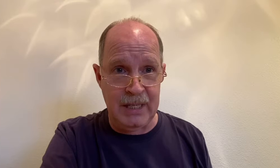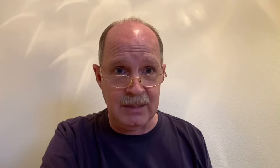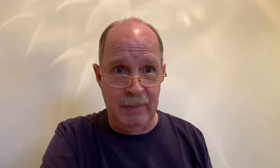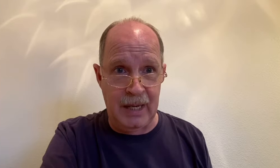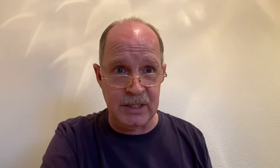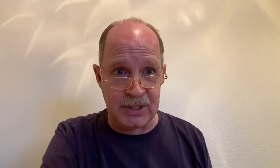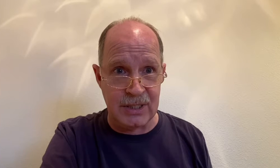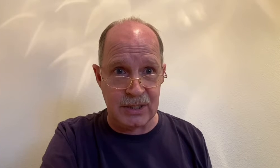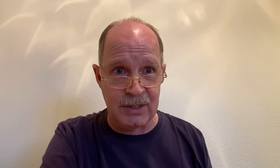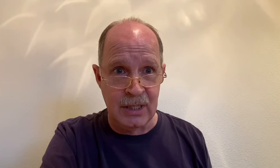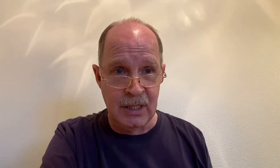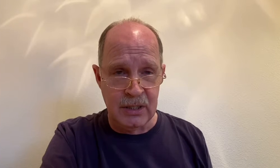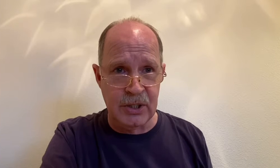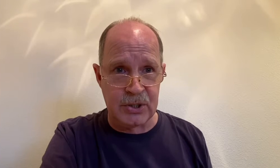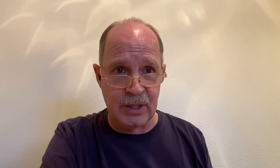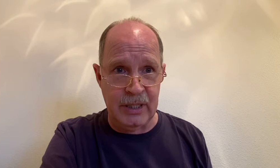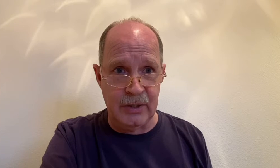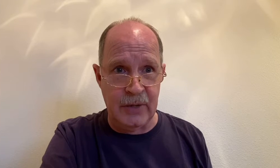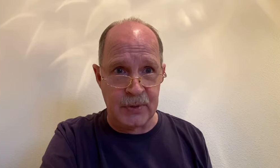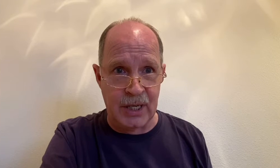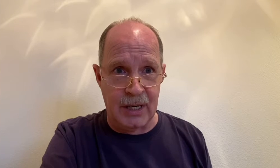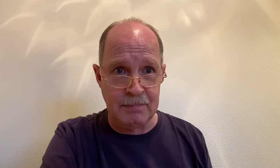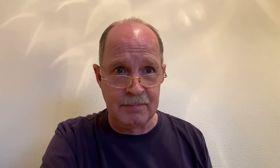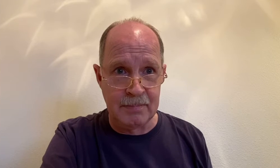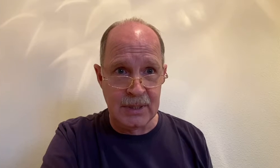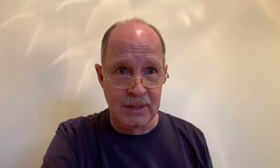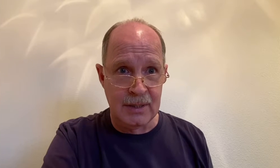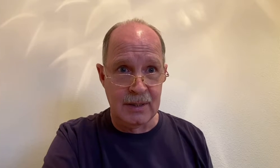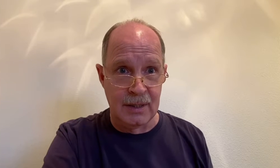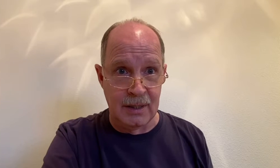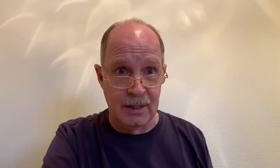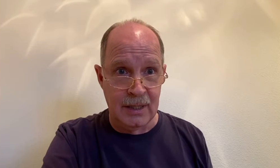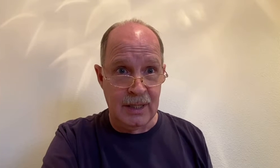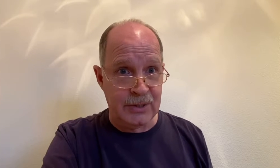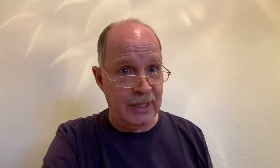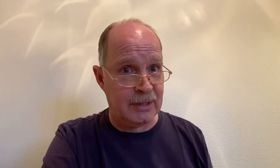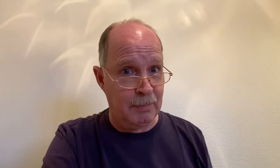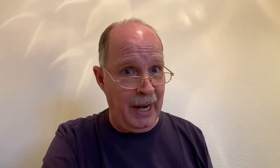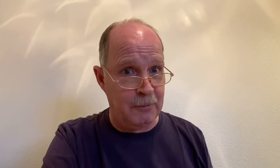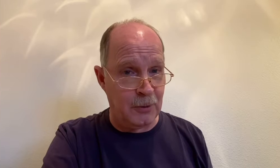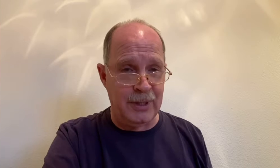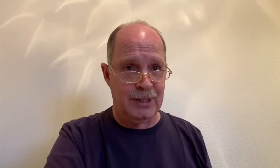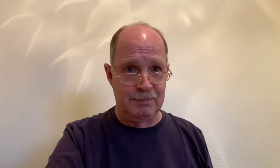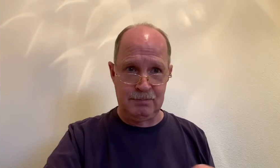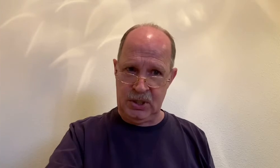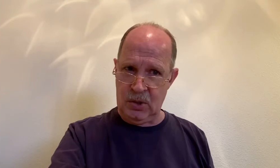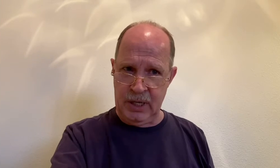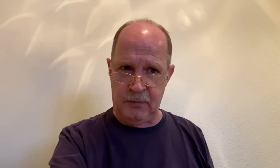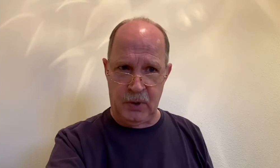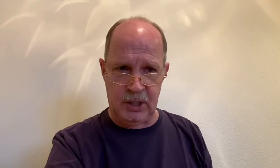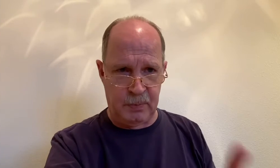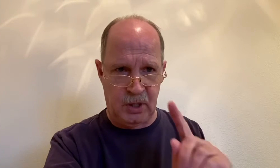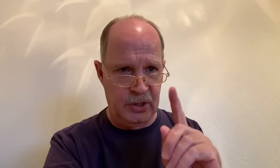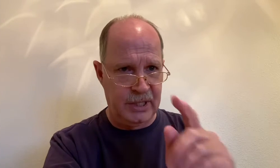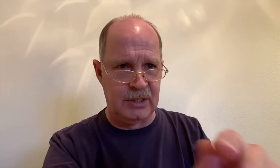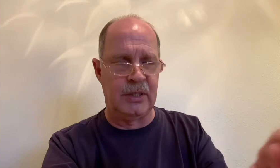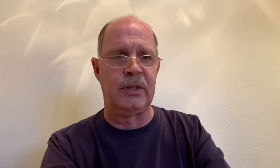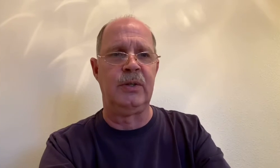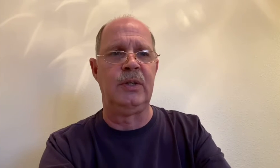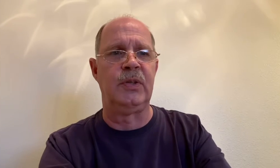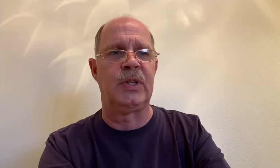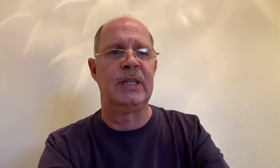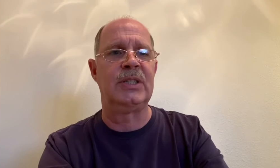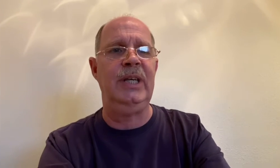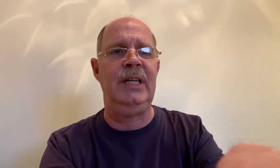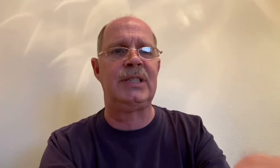and make demand decisions, just the leader at the top. See, it's bad for them, but it's okay for us because he's going to